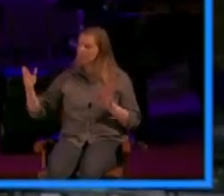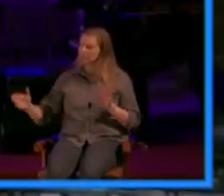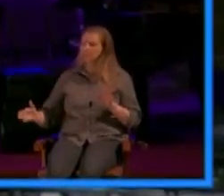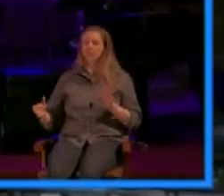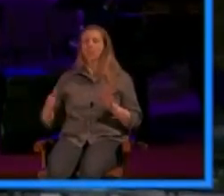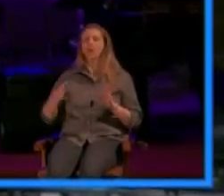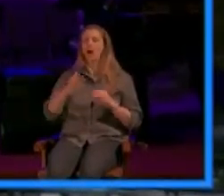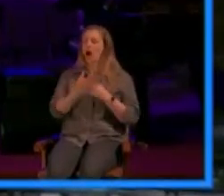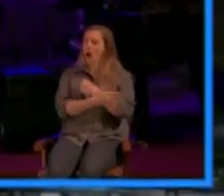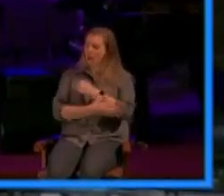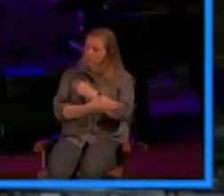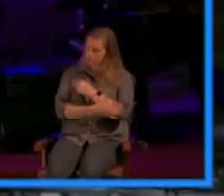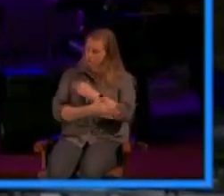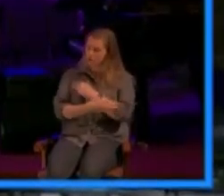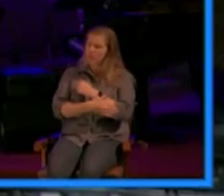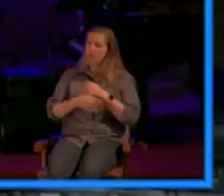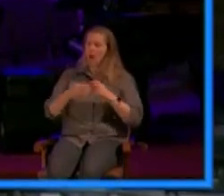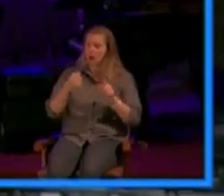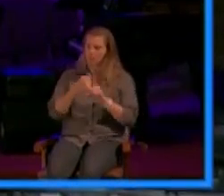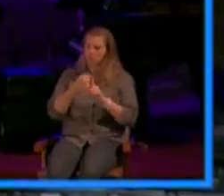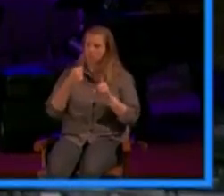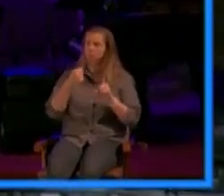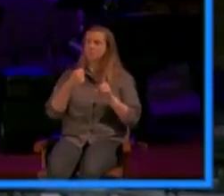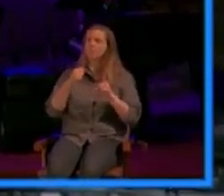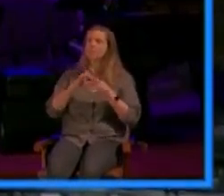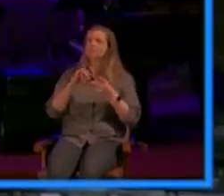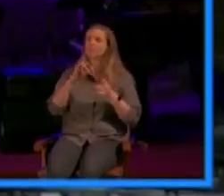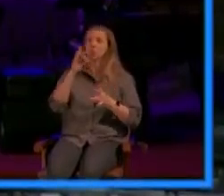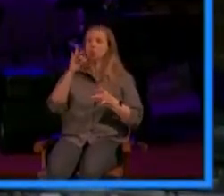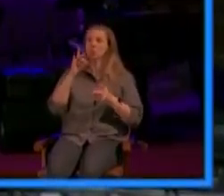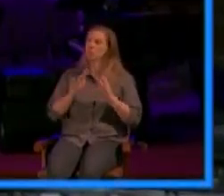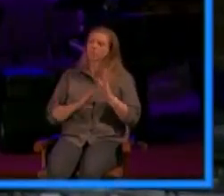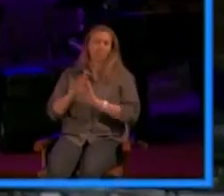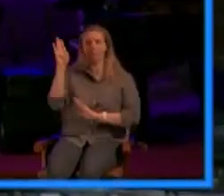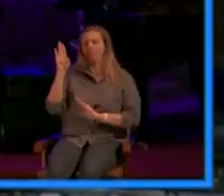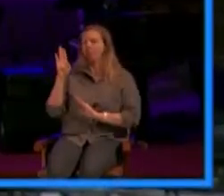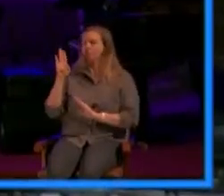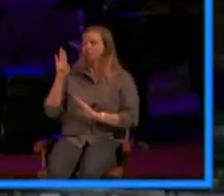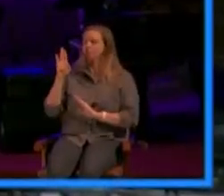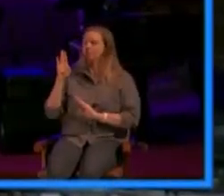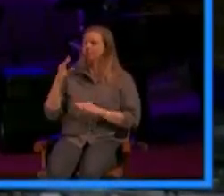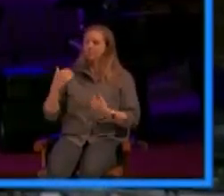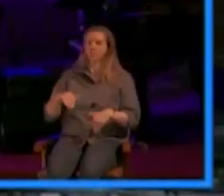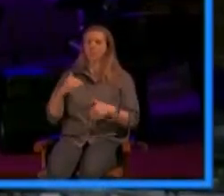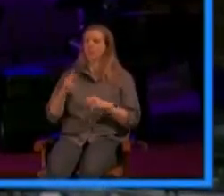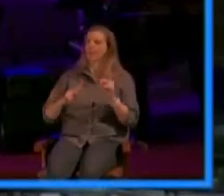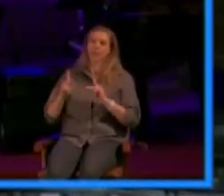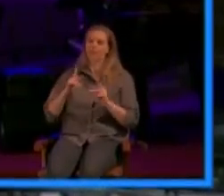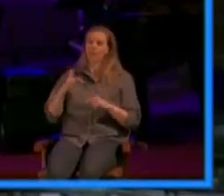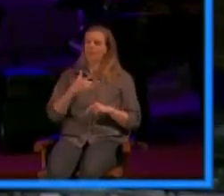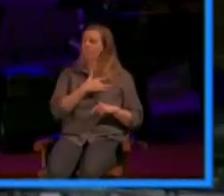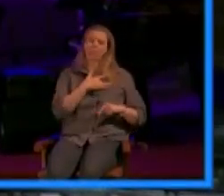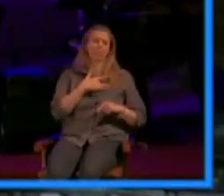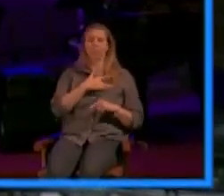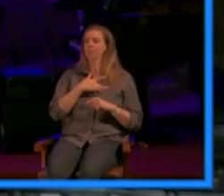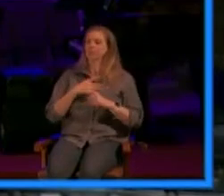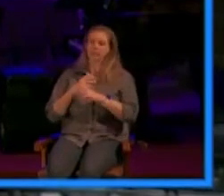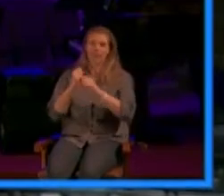awakening. And biblically and historically, you'll always find certain